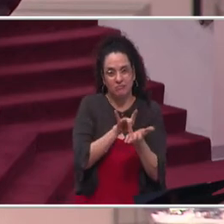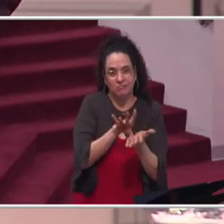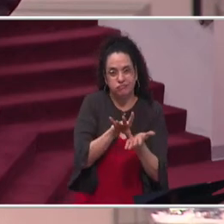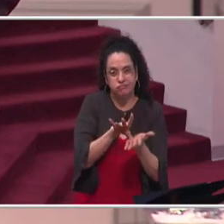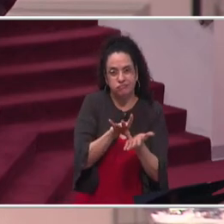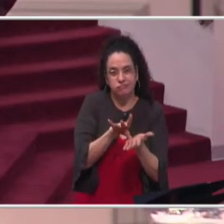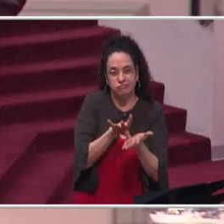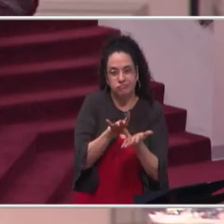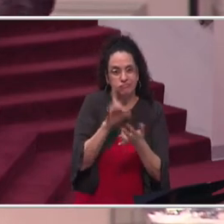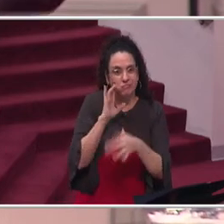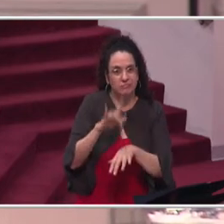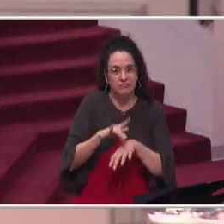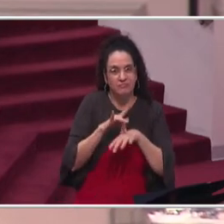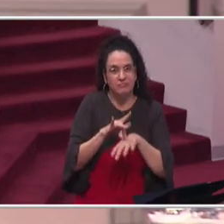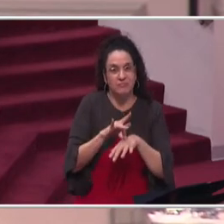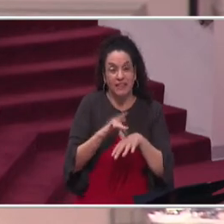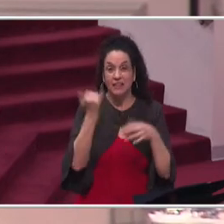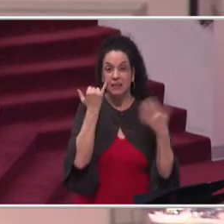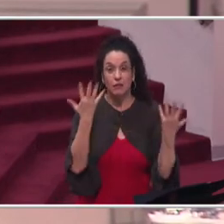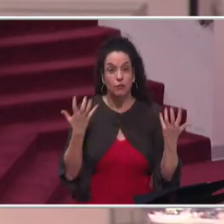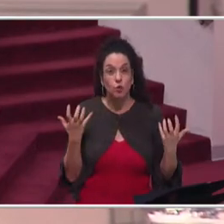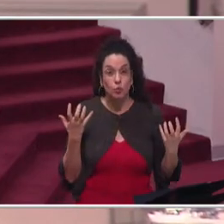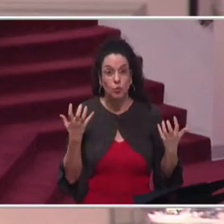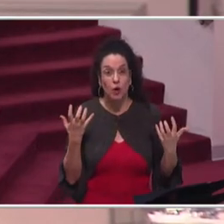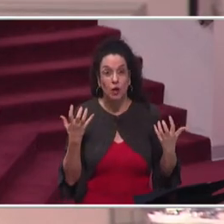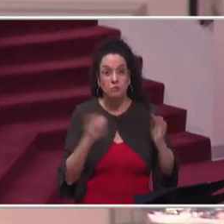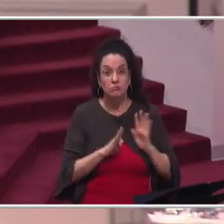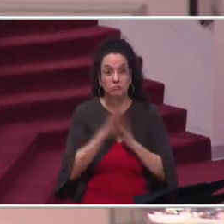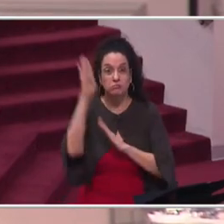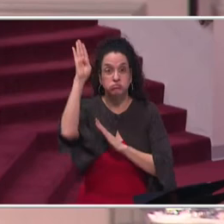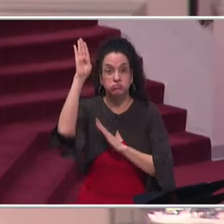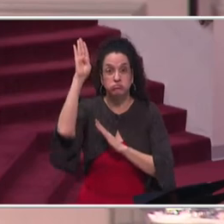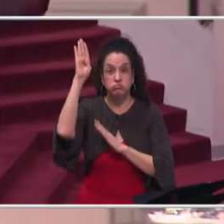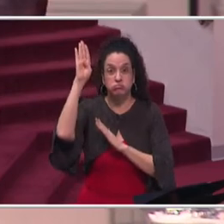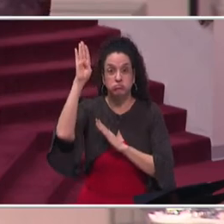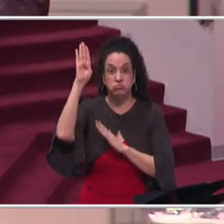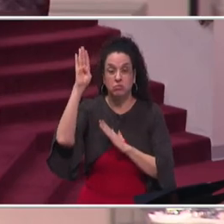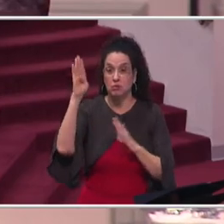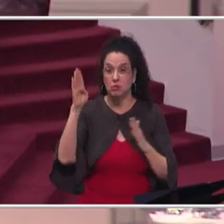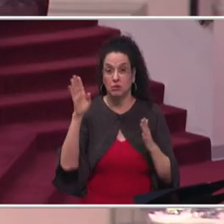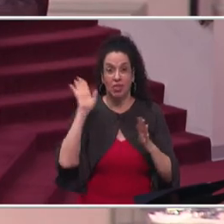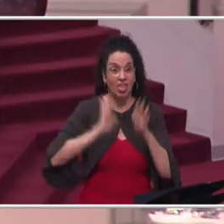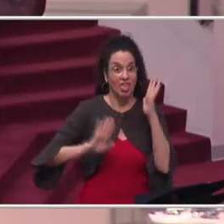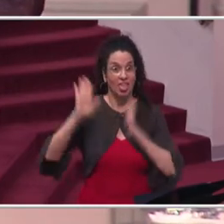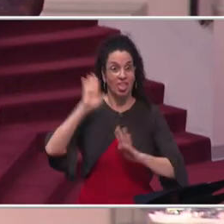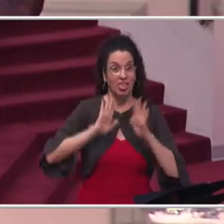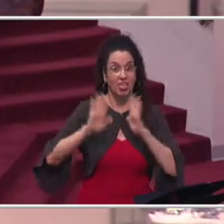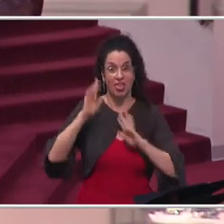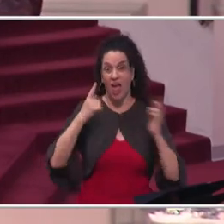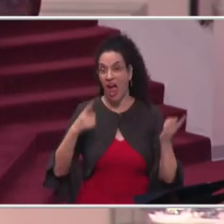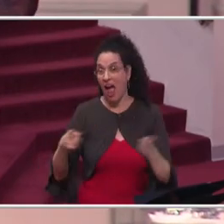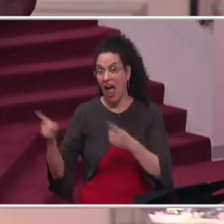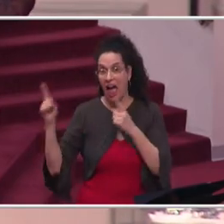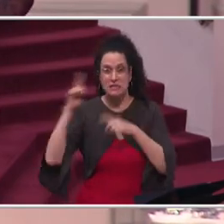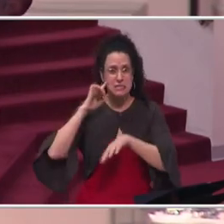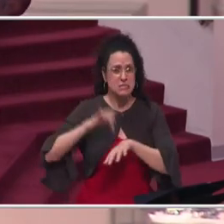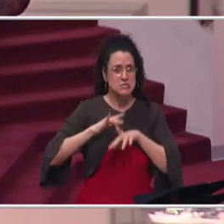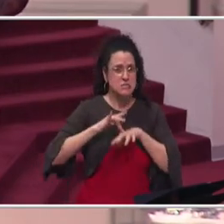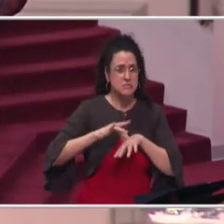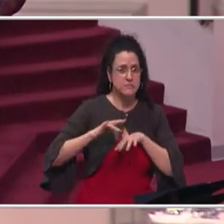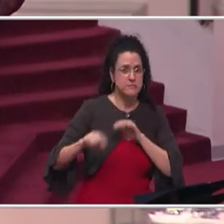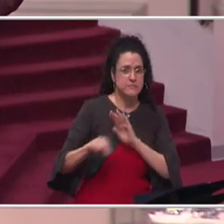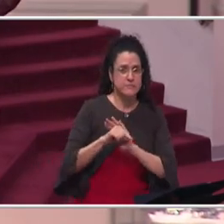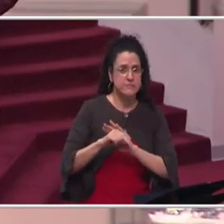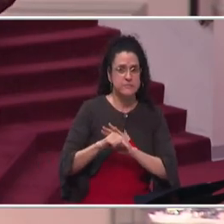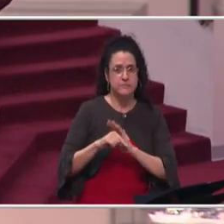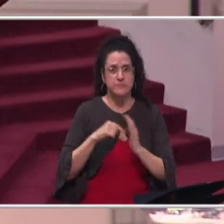things go if you want to grow. You need to let those things go if you want to